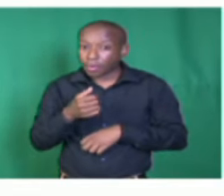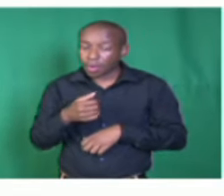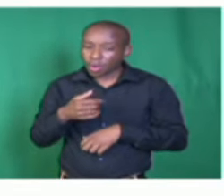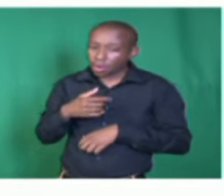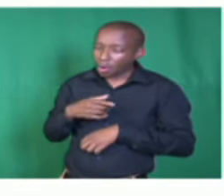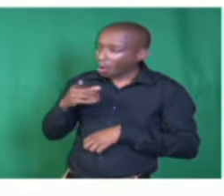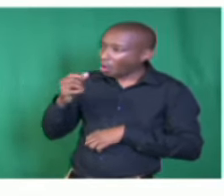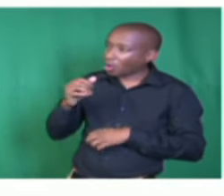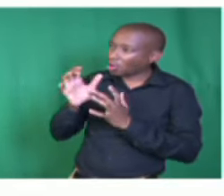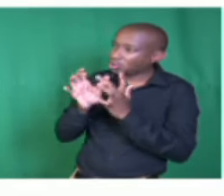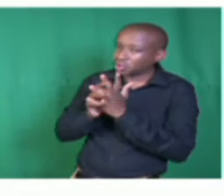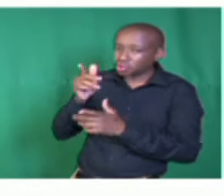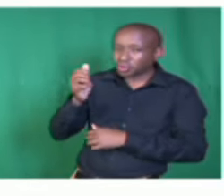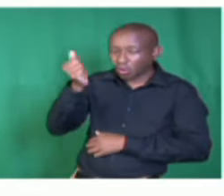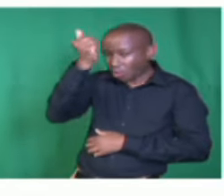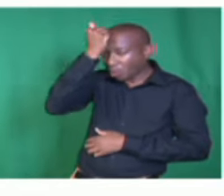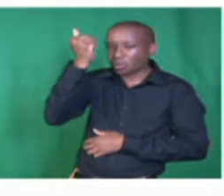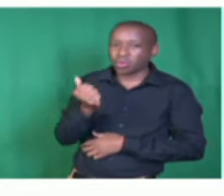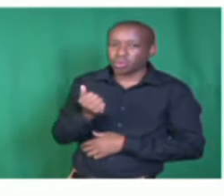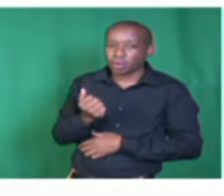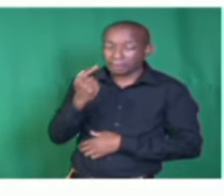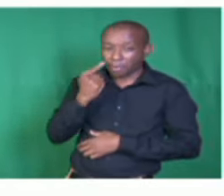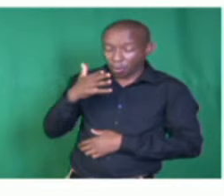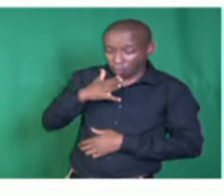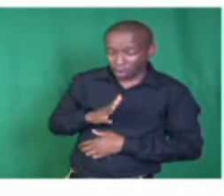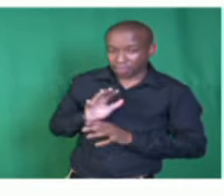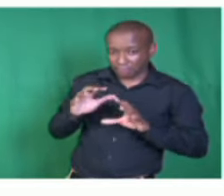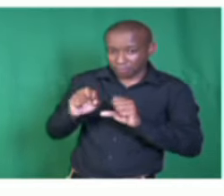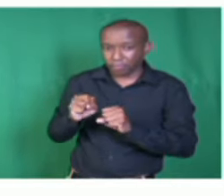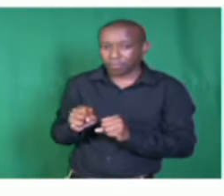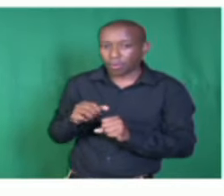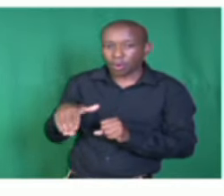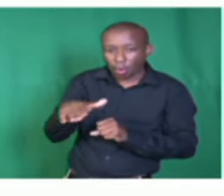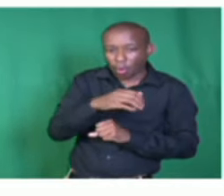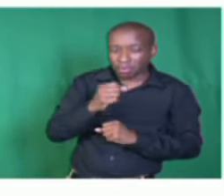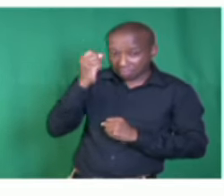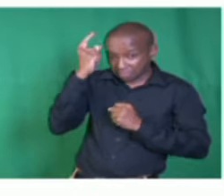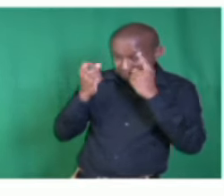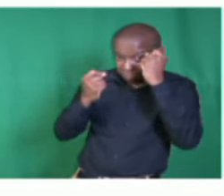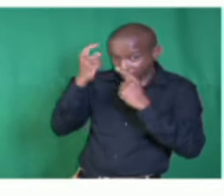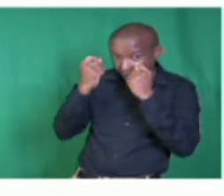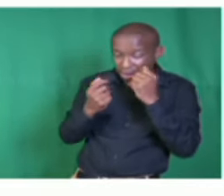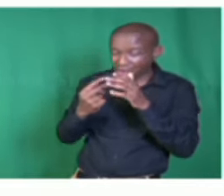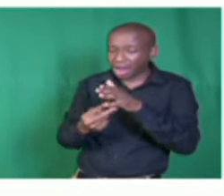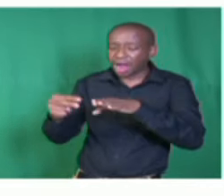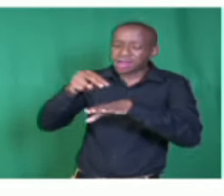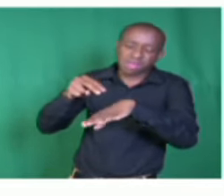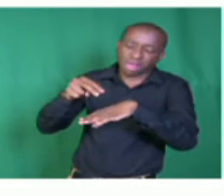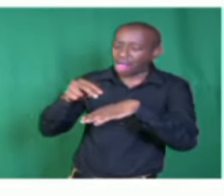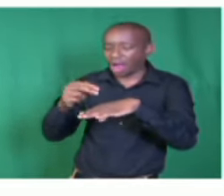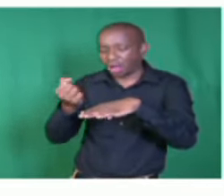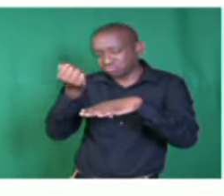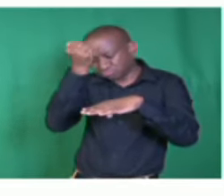foolish in front of the crowd and make the idea of the resurrection